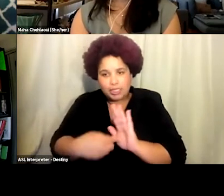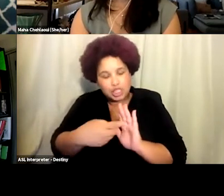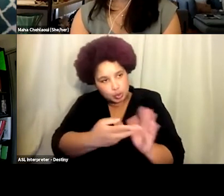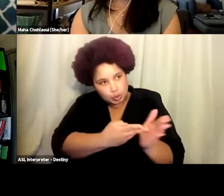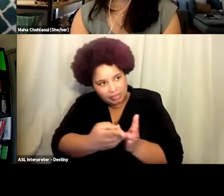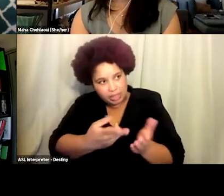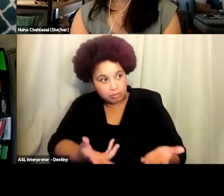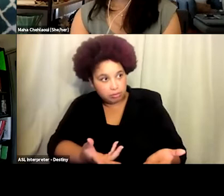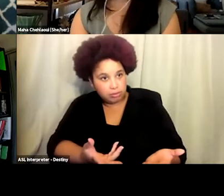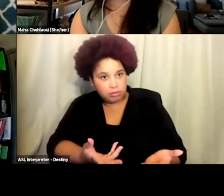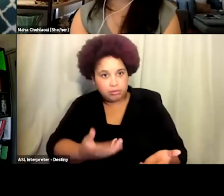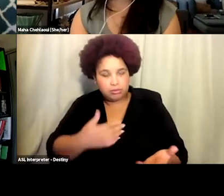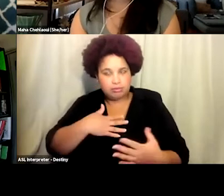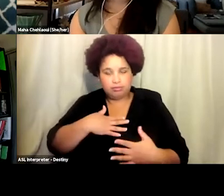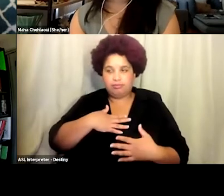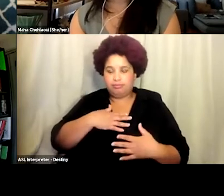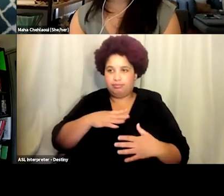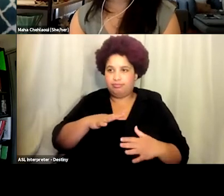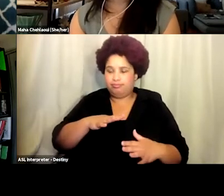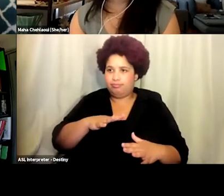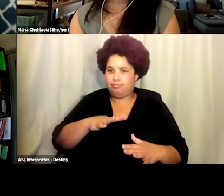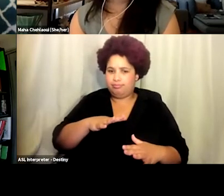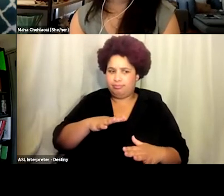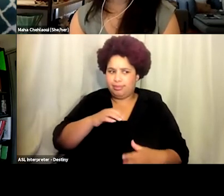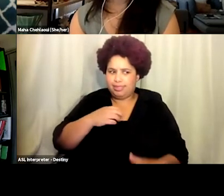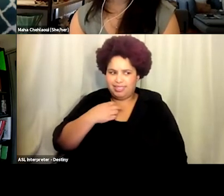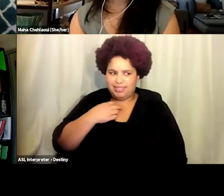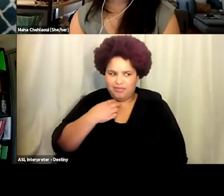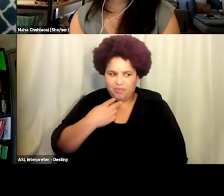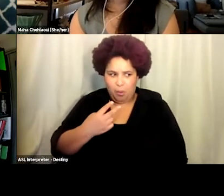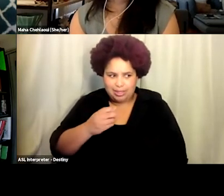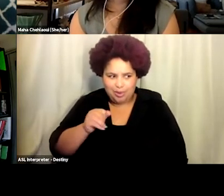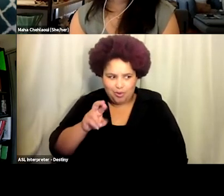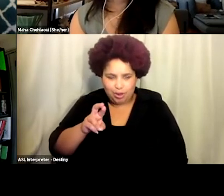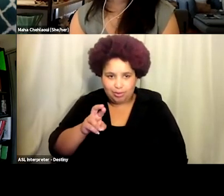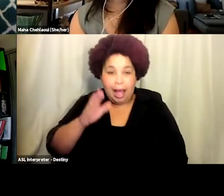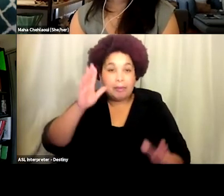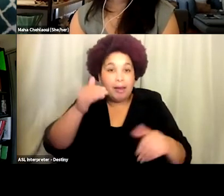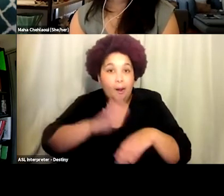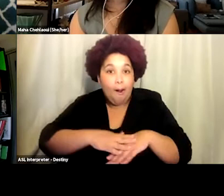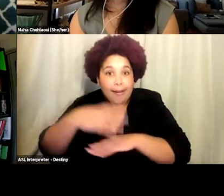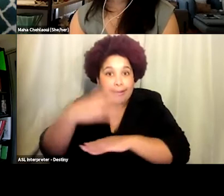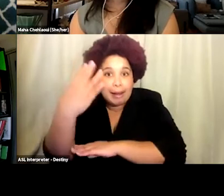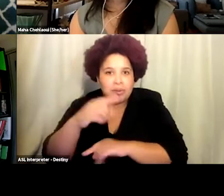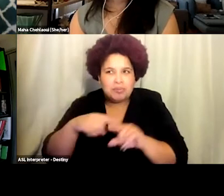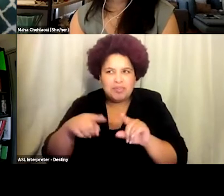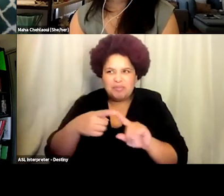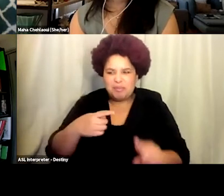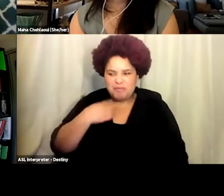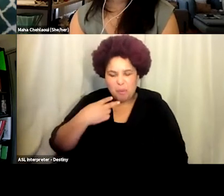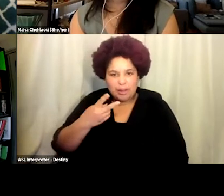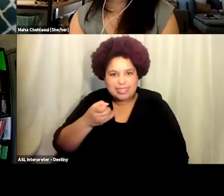truthfully. And I was kind of taken aback by it. This isn't voiceover, you know, maybe I would expect this from on camera, but I didn't expect it from voiceover.